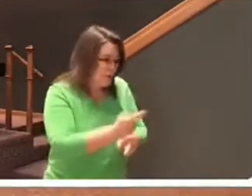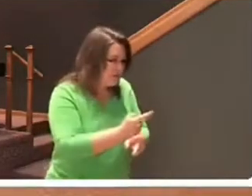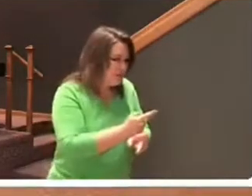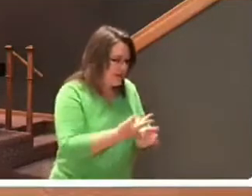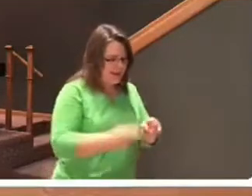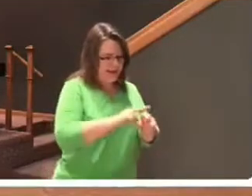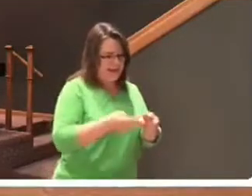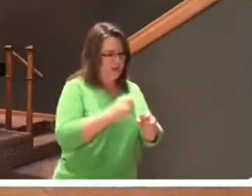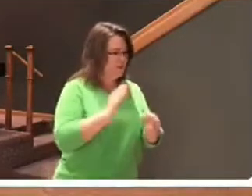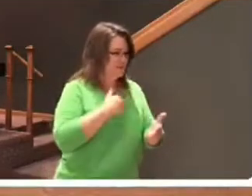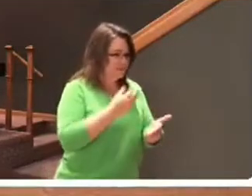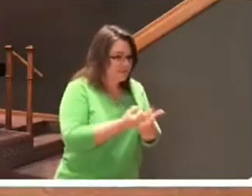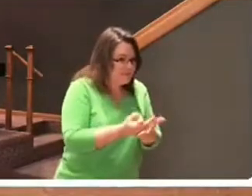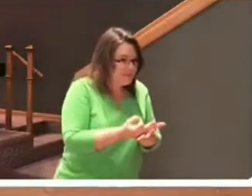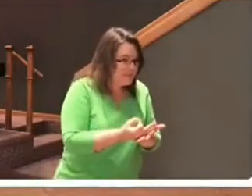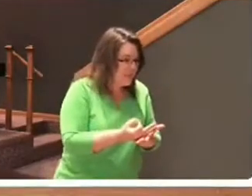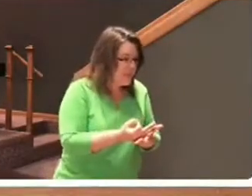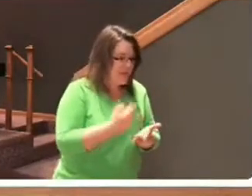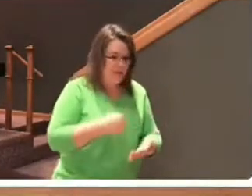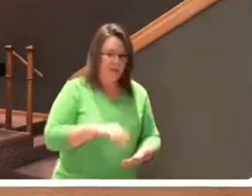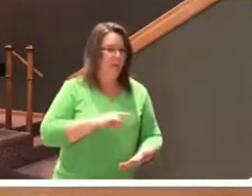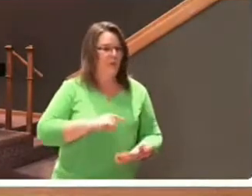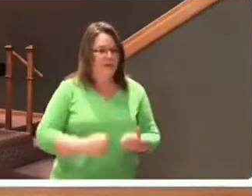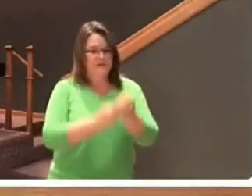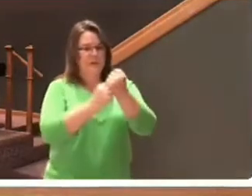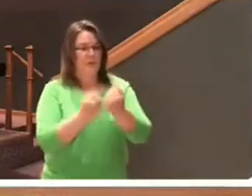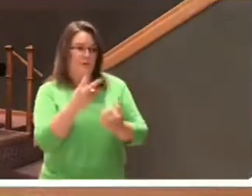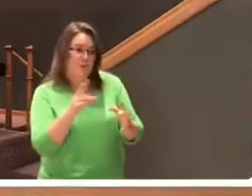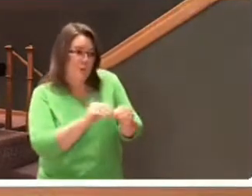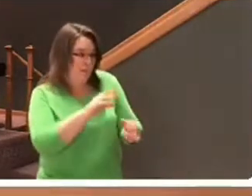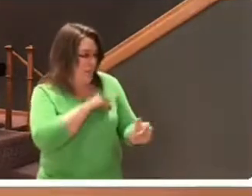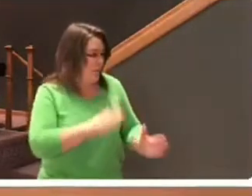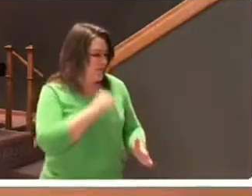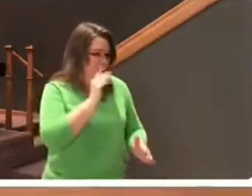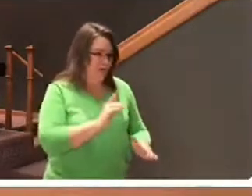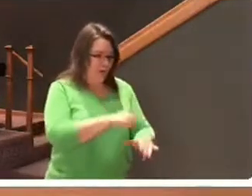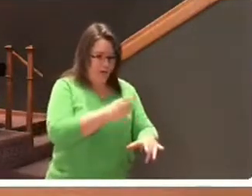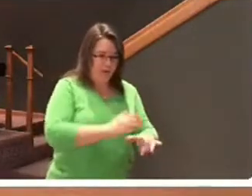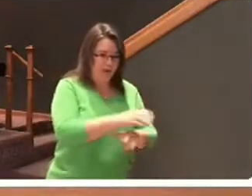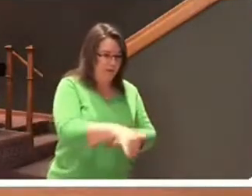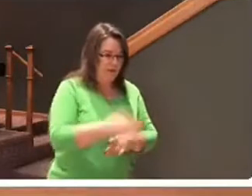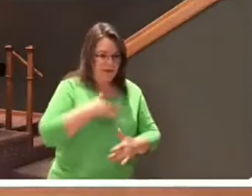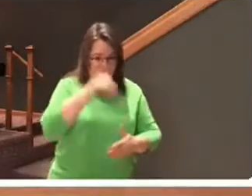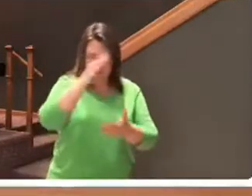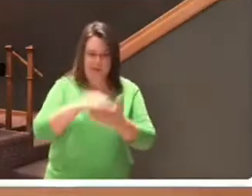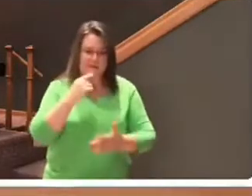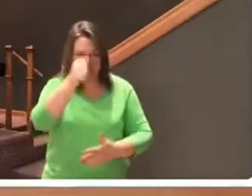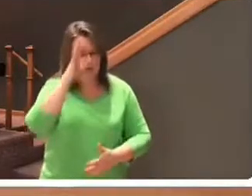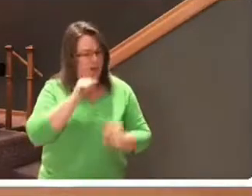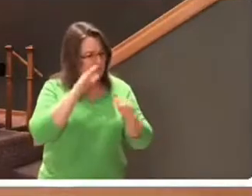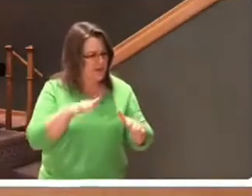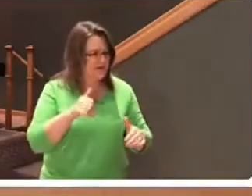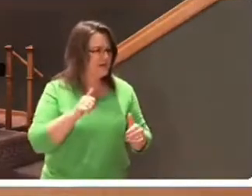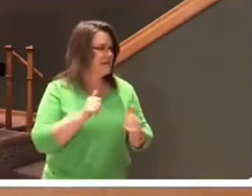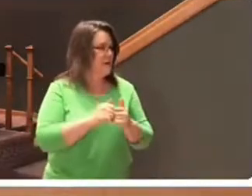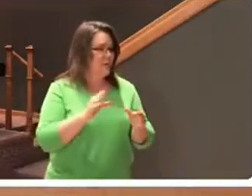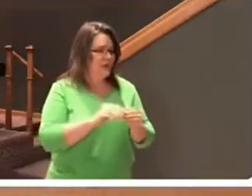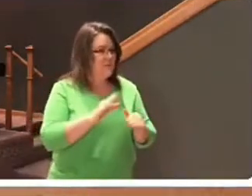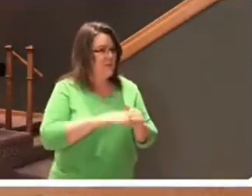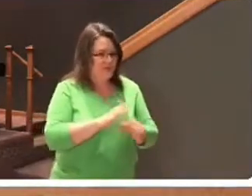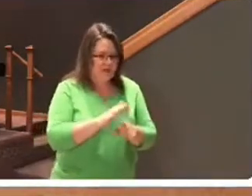and increased our finances. We picked up 2 more missionaries not long after that. My husband said, God bless us with more than enough, so